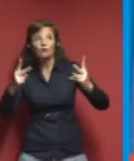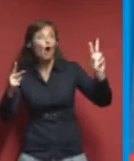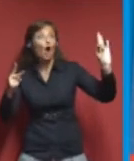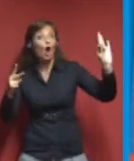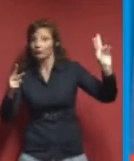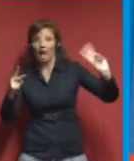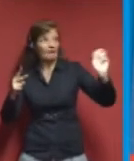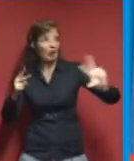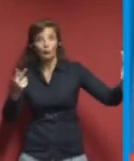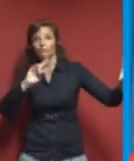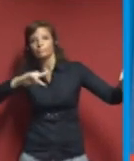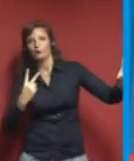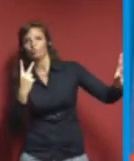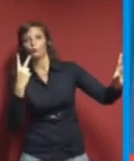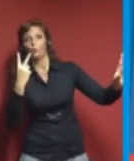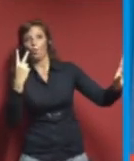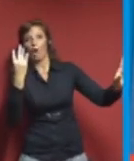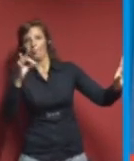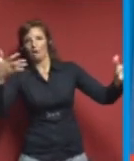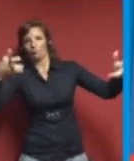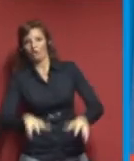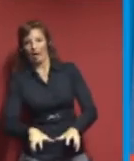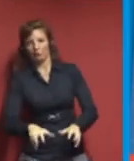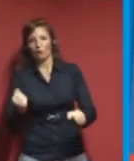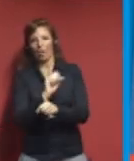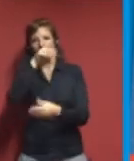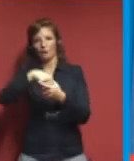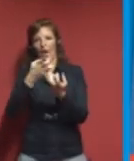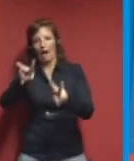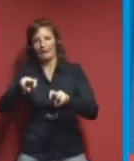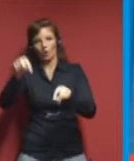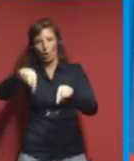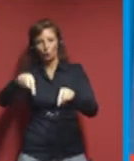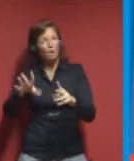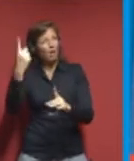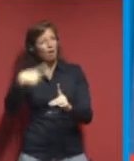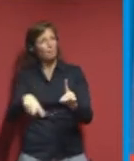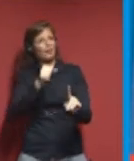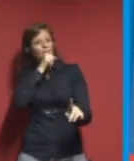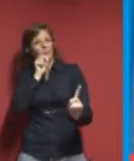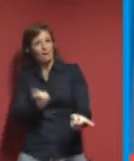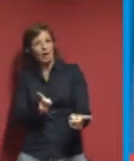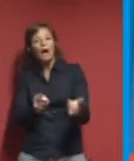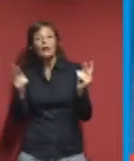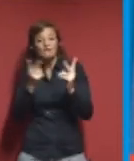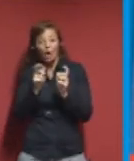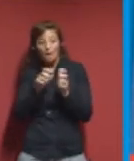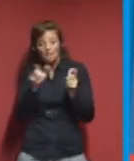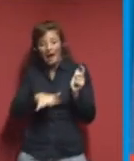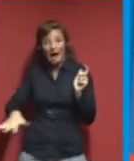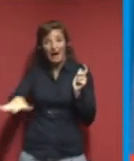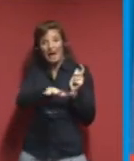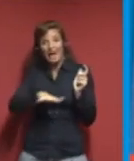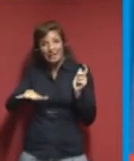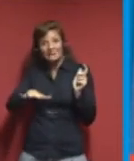work on farms. So what does that mean? It means that our country was really a country of makers. And I'm